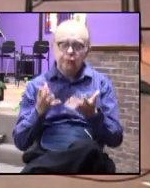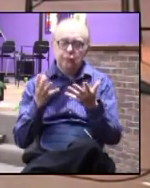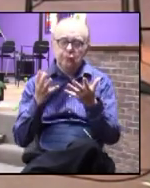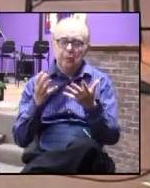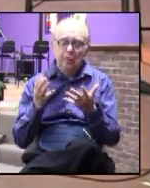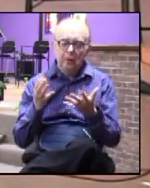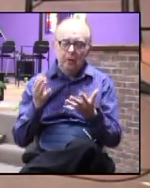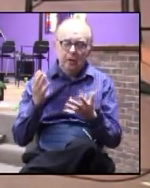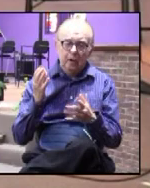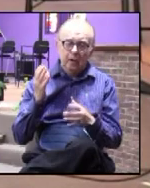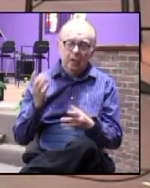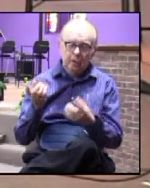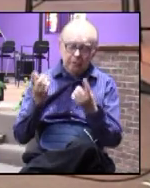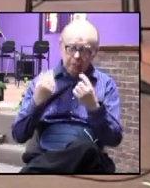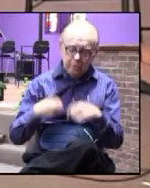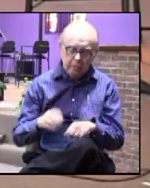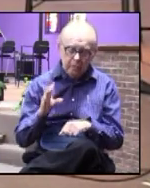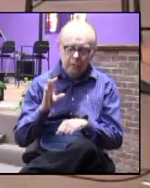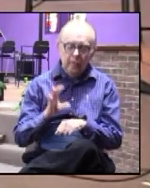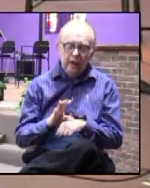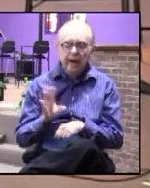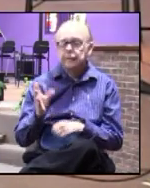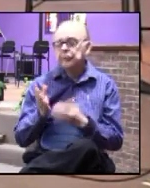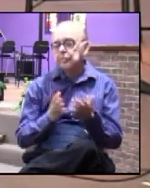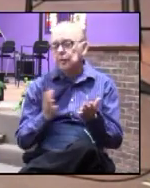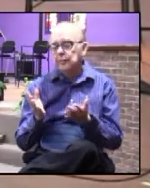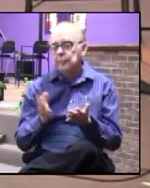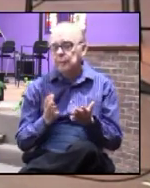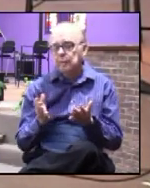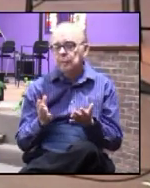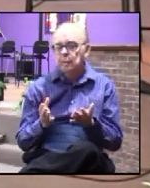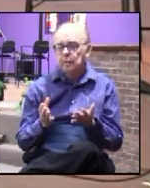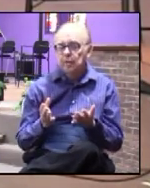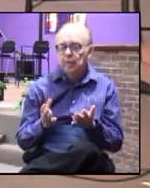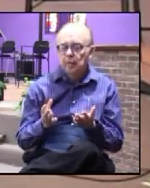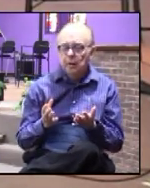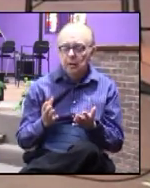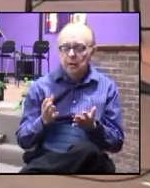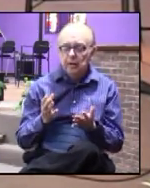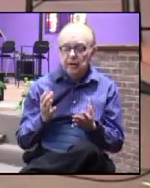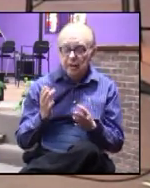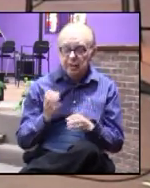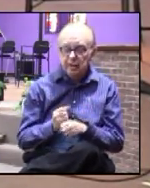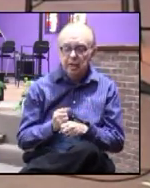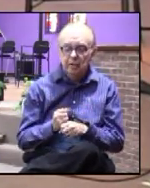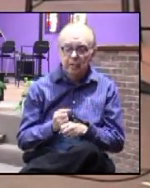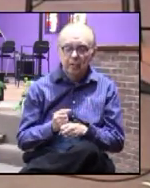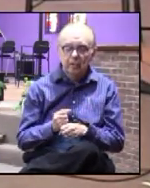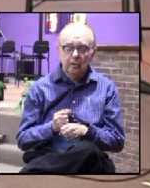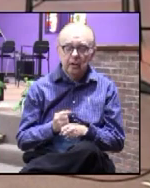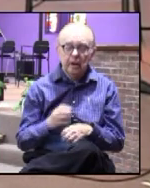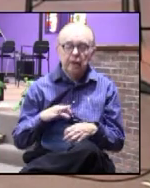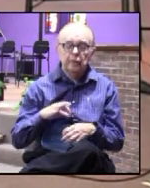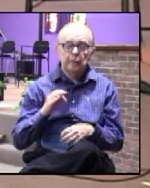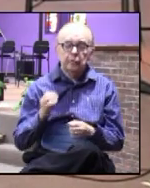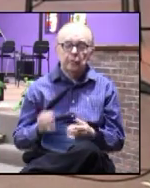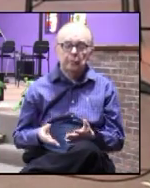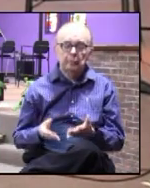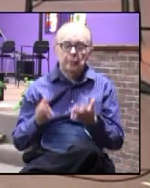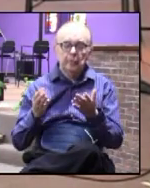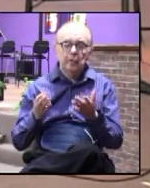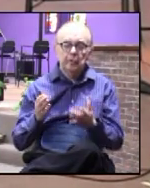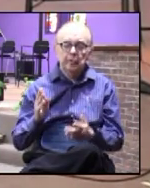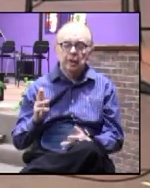Because you can come into church and serve and can get what they call spiritual burnout, but that